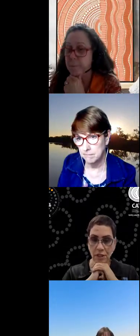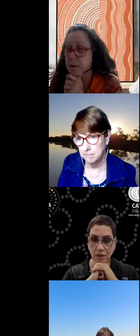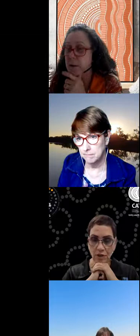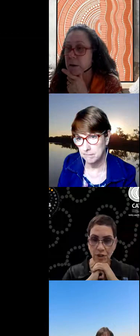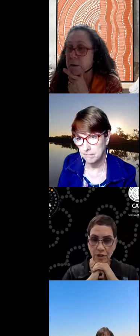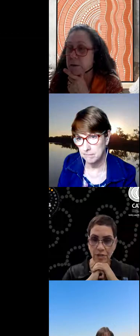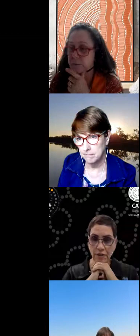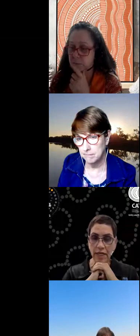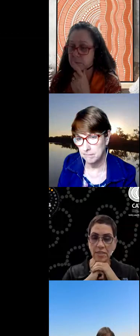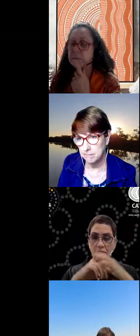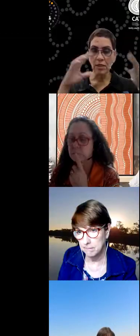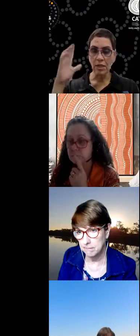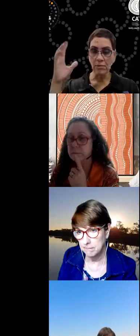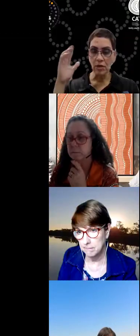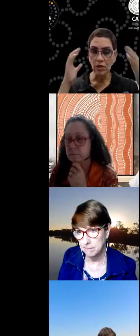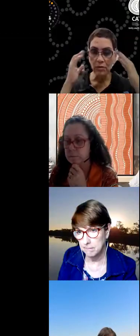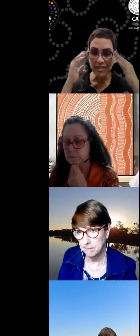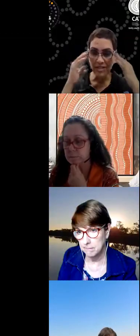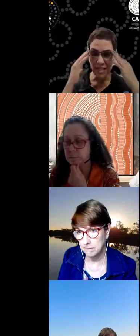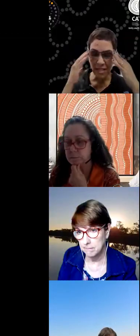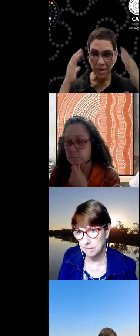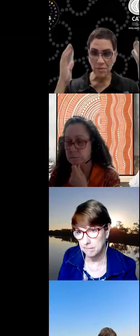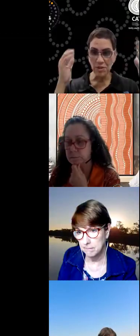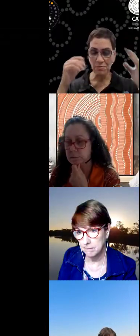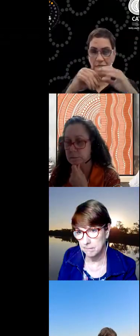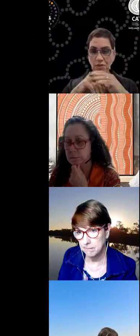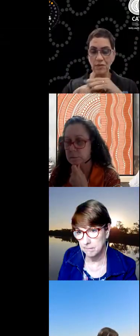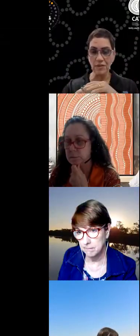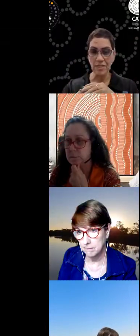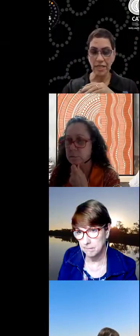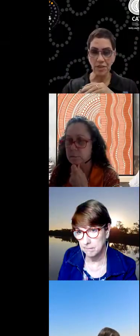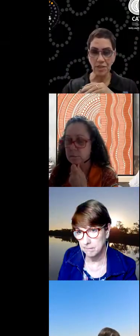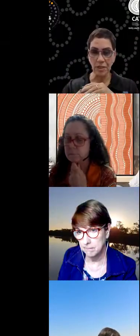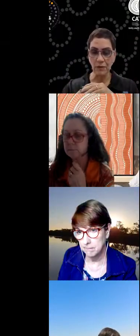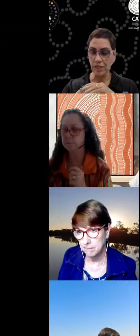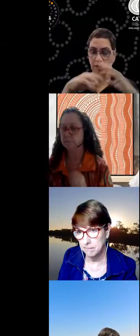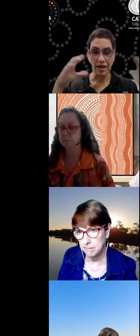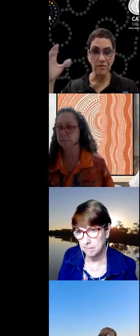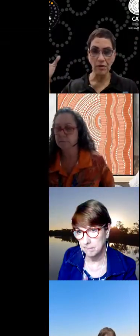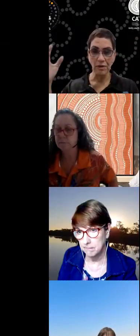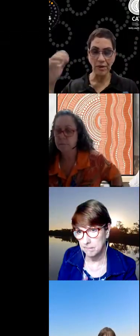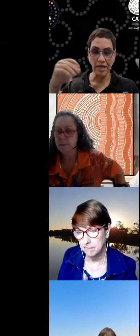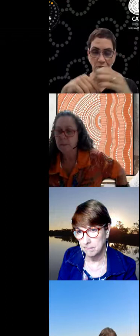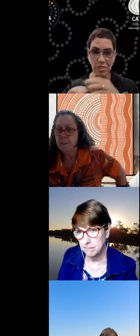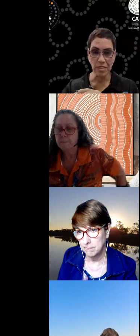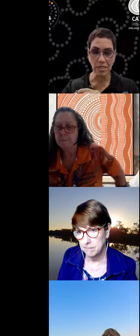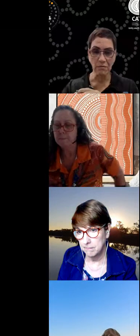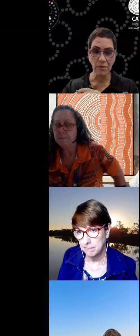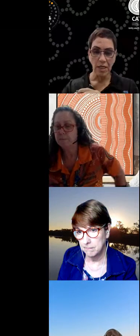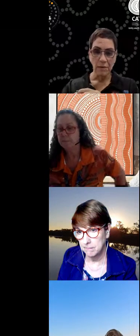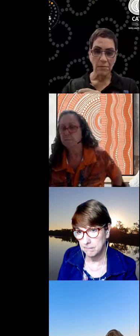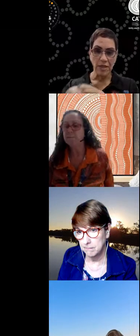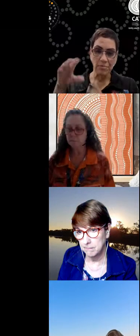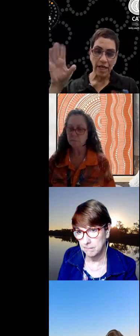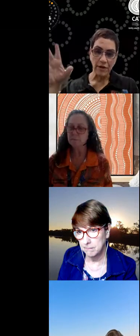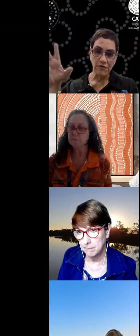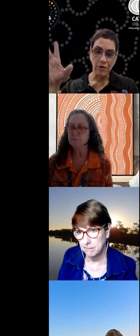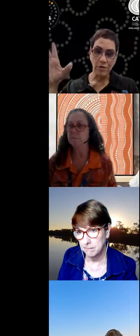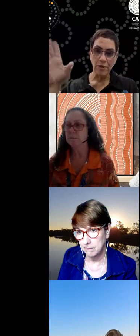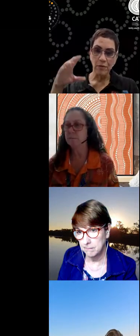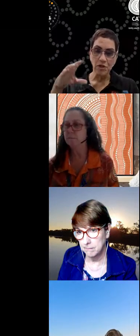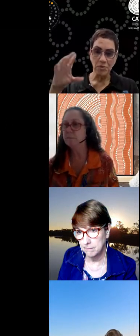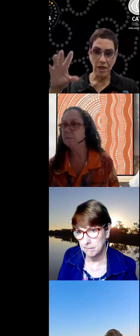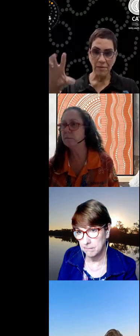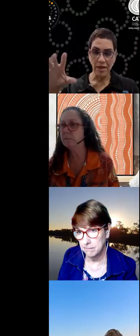No, definitely not, Joe. So Katsunam, our core business, as a membership-based organisation, we don't have a learning management system,